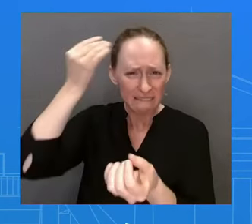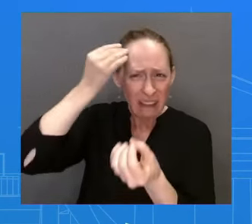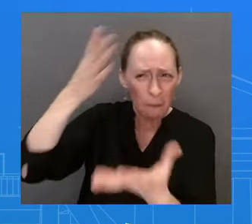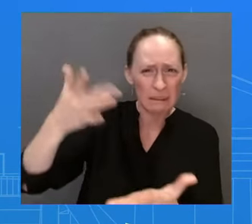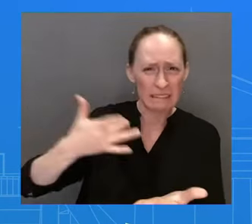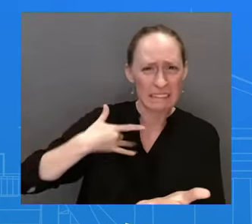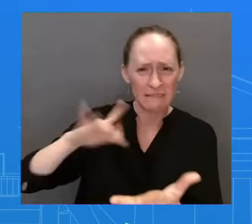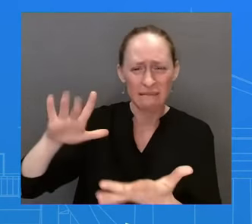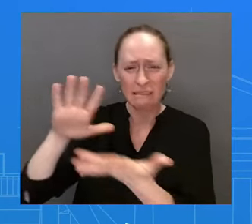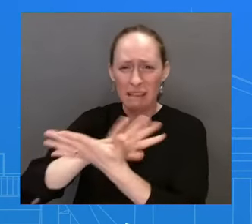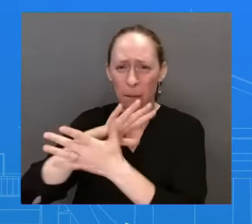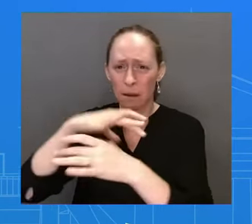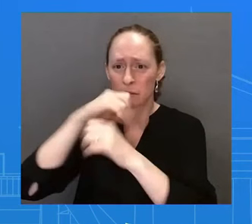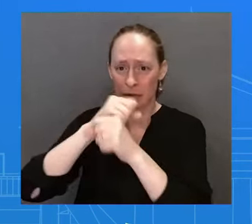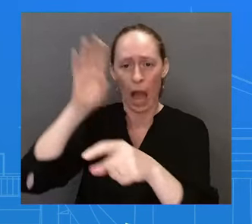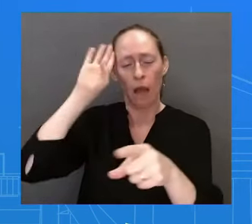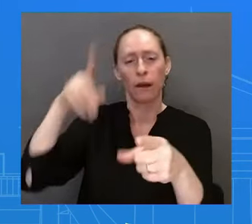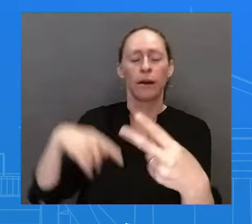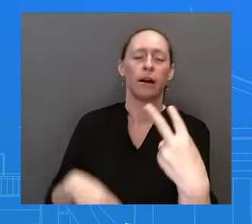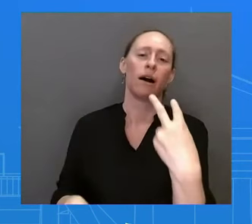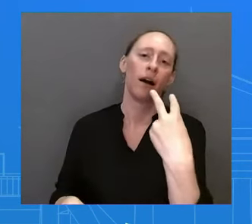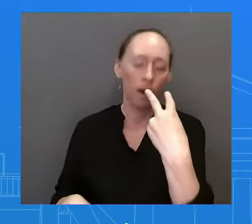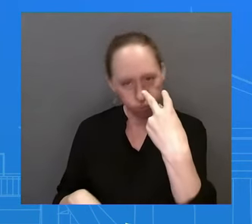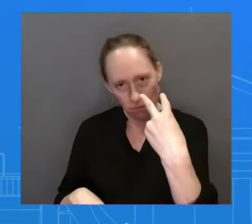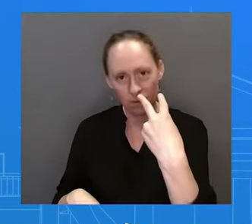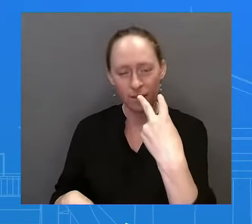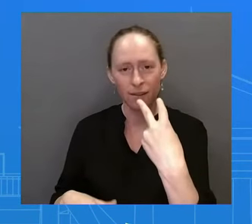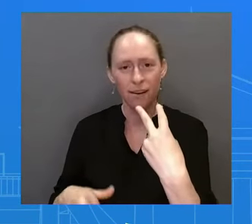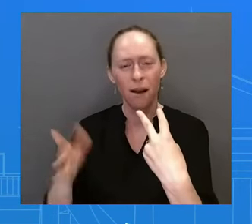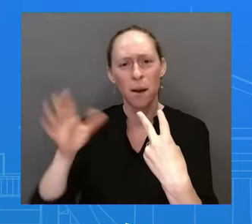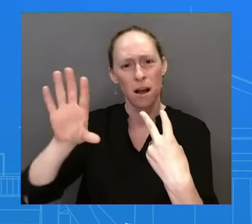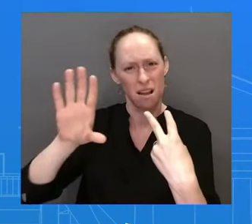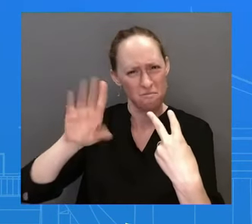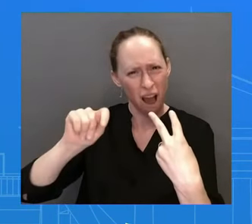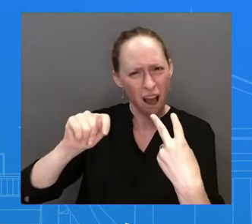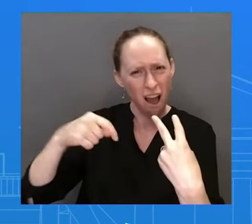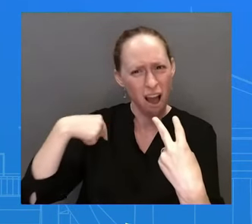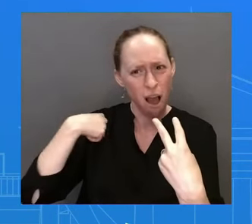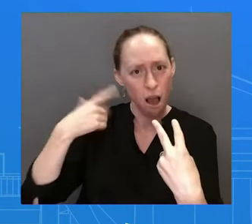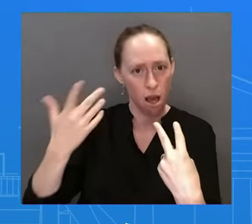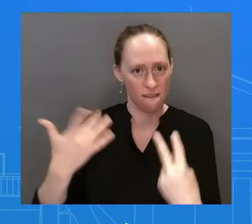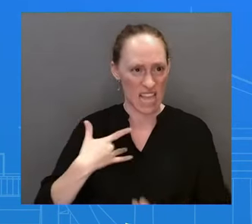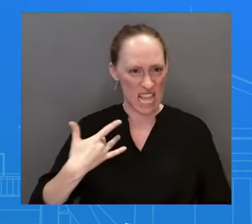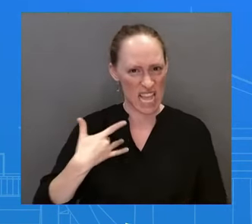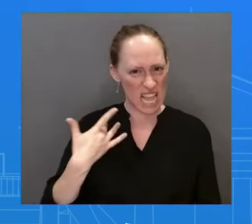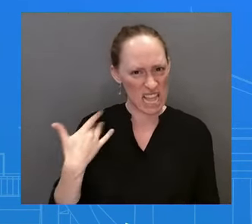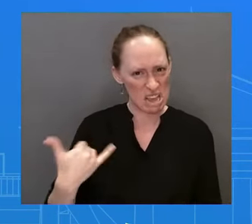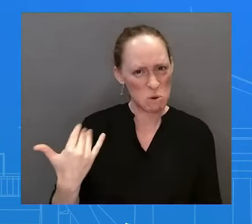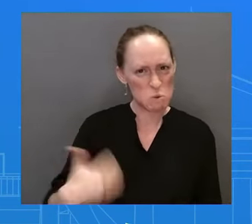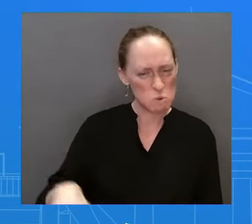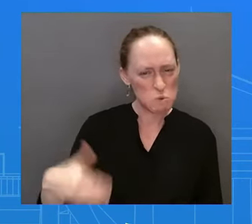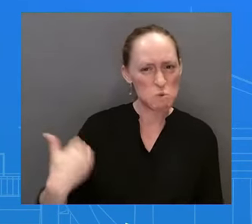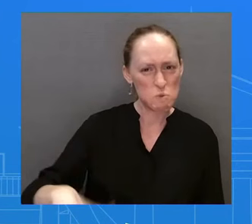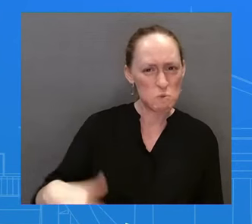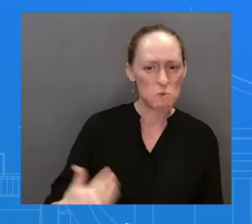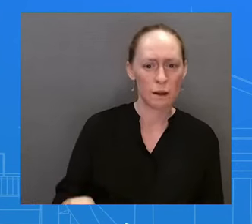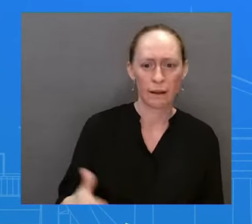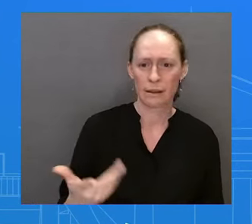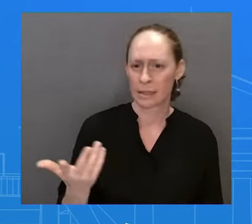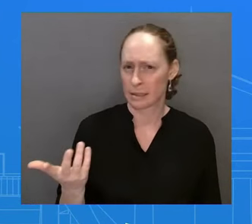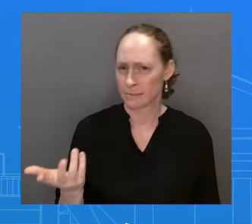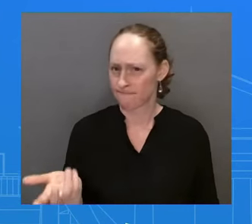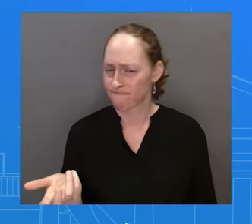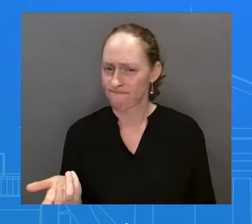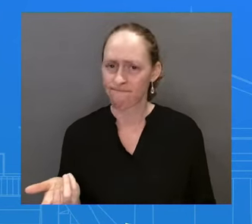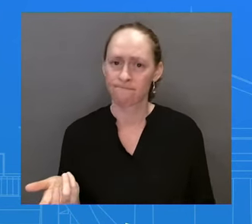Going forward, should we expect that the administration is not going to be fully forthcoming when we do have